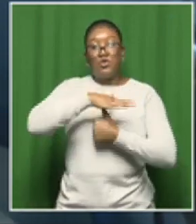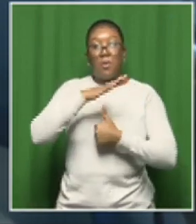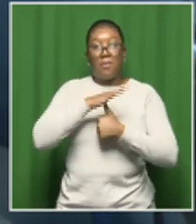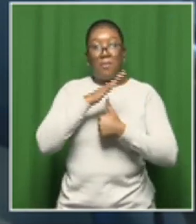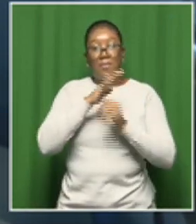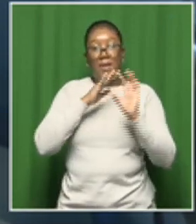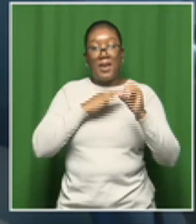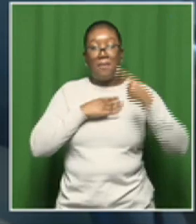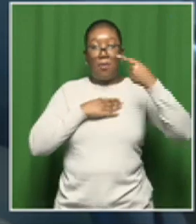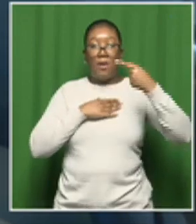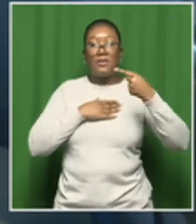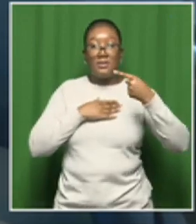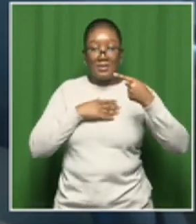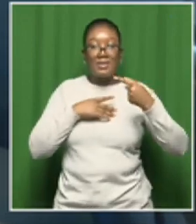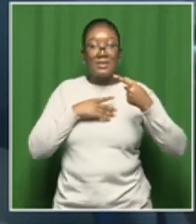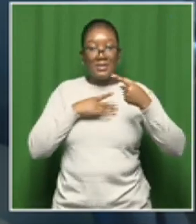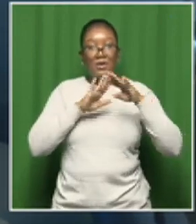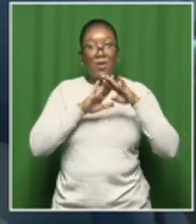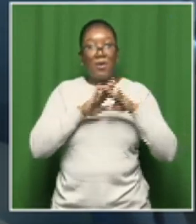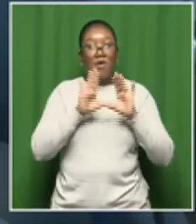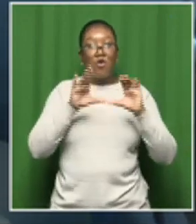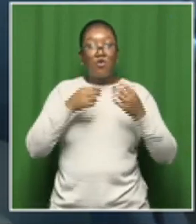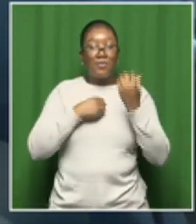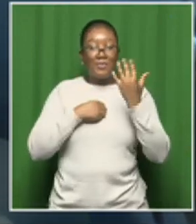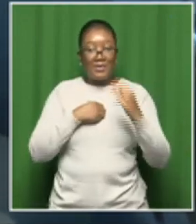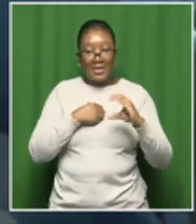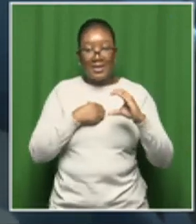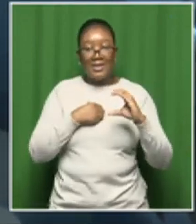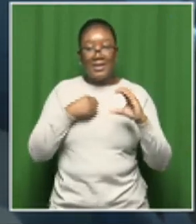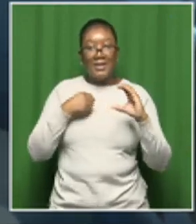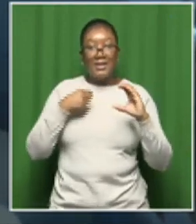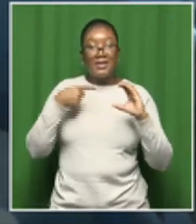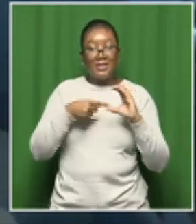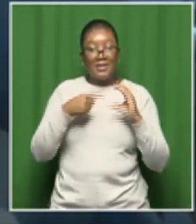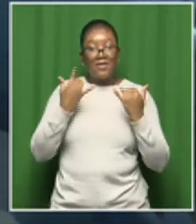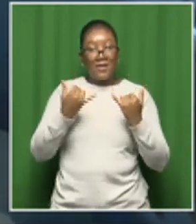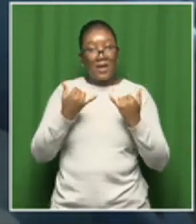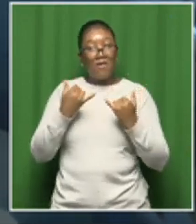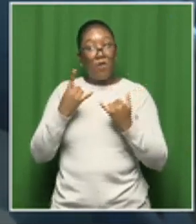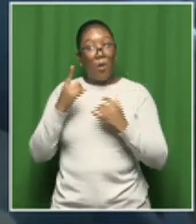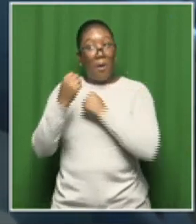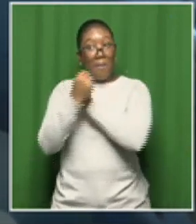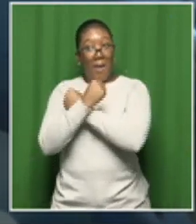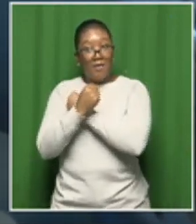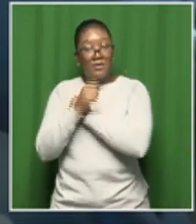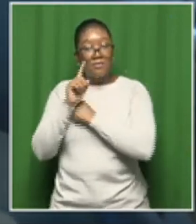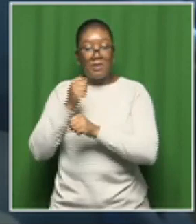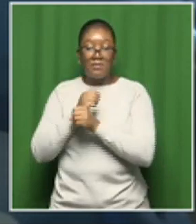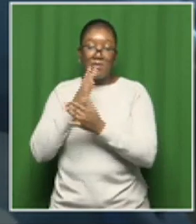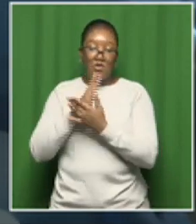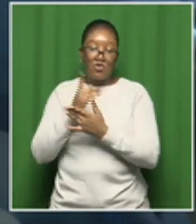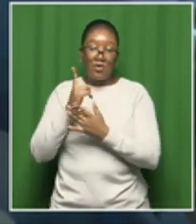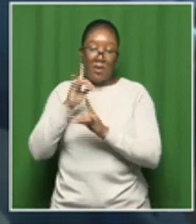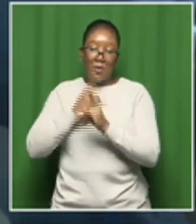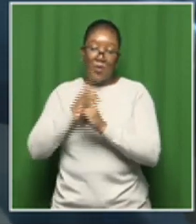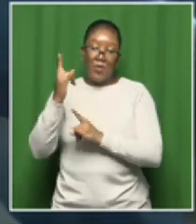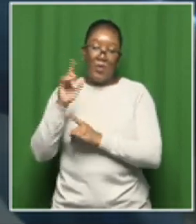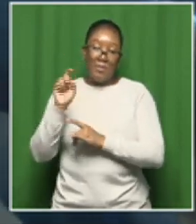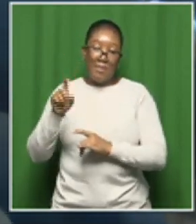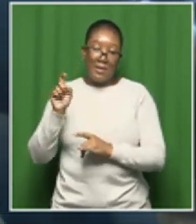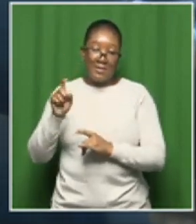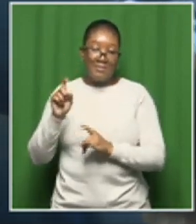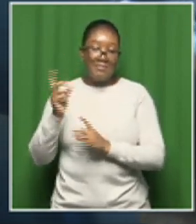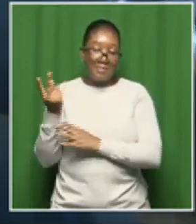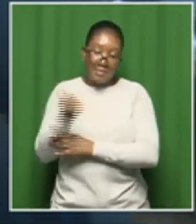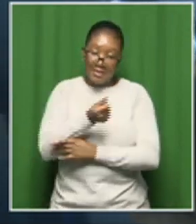basically a top of the table clash. Group C in the Champions League. It's home for Pirates. That's what matters. They have to win their home games, because they